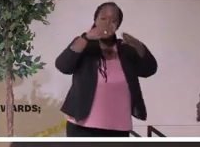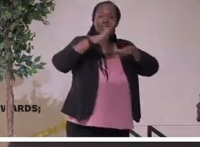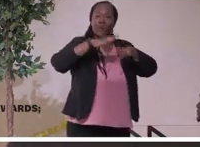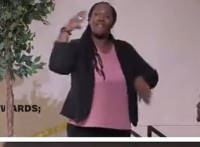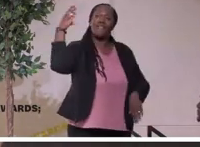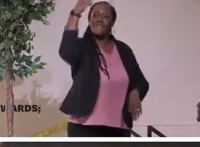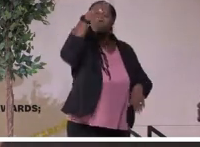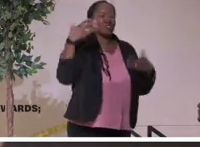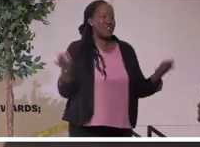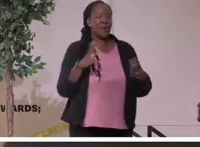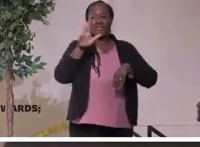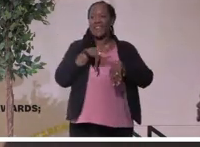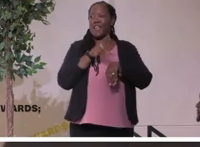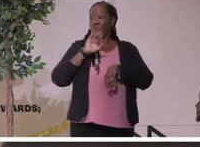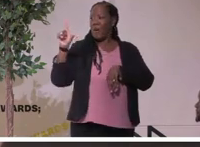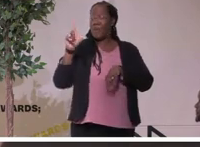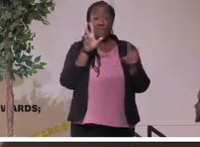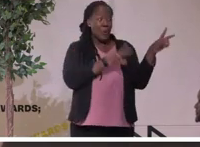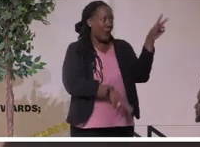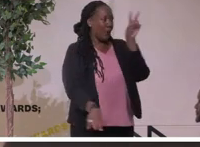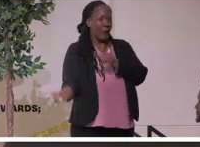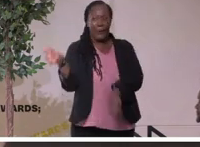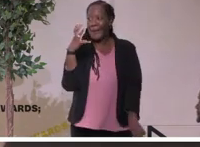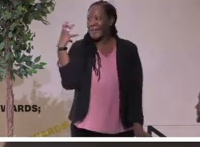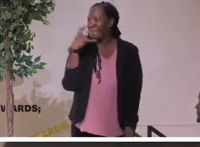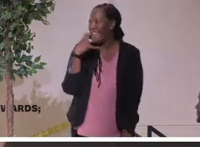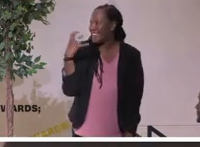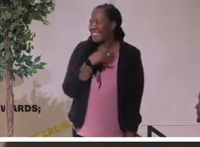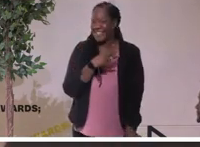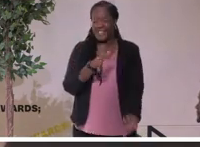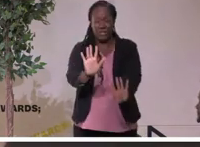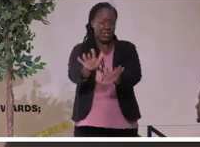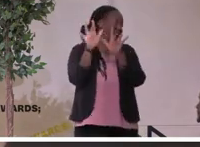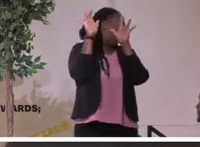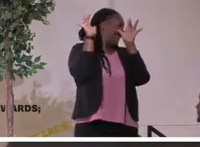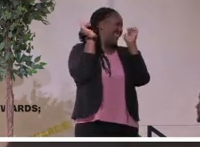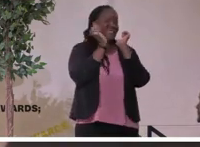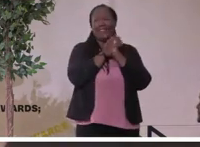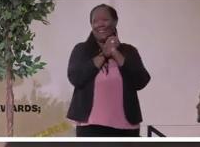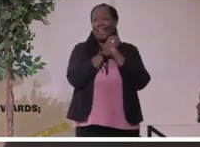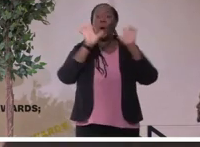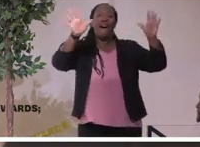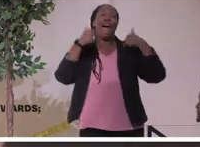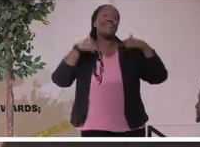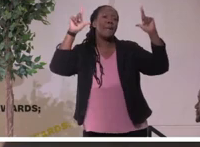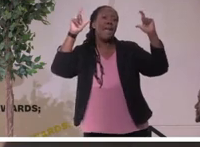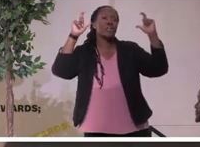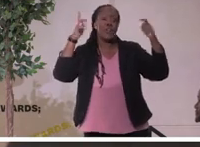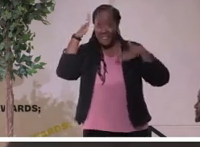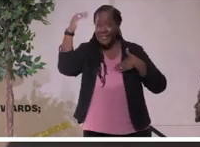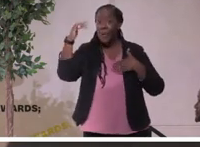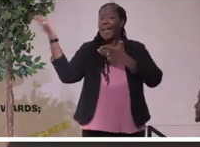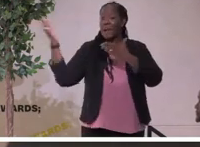Mall. Y'all look amazing and so shiny. I'm going to have to take a picture. Hold on. This is literally why I